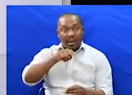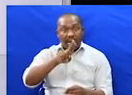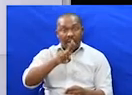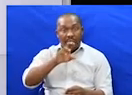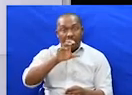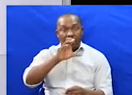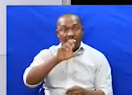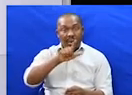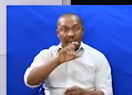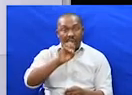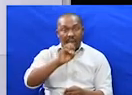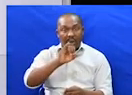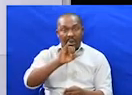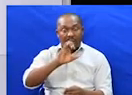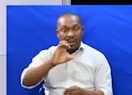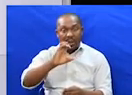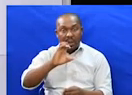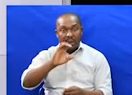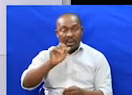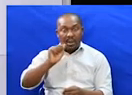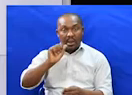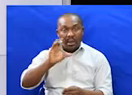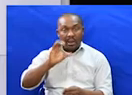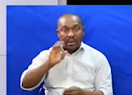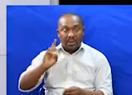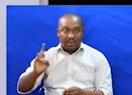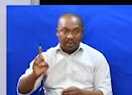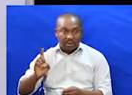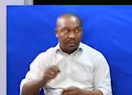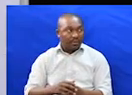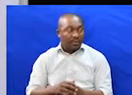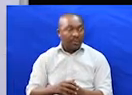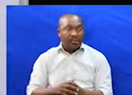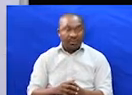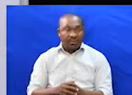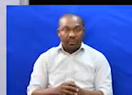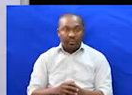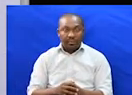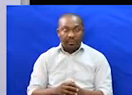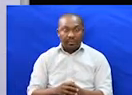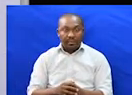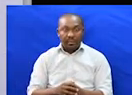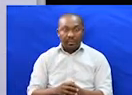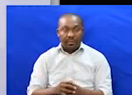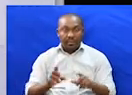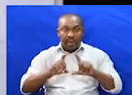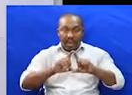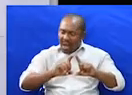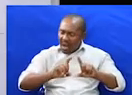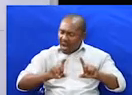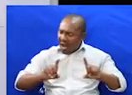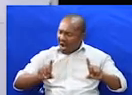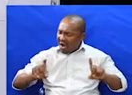long compound. So you see, this is DNA, and it is a very long. And